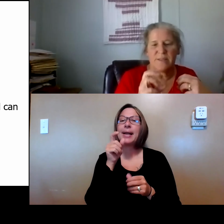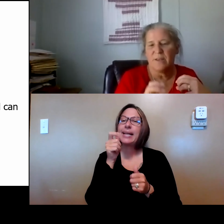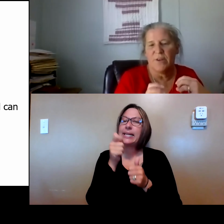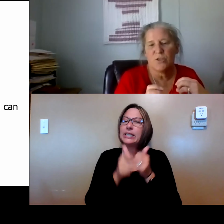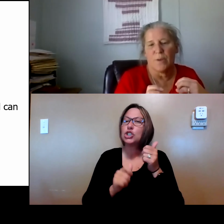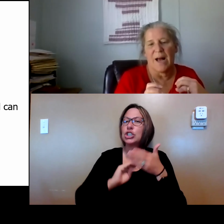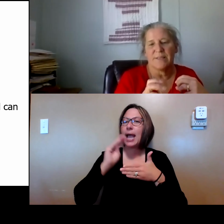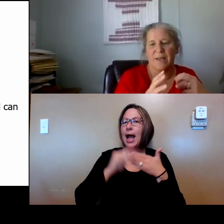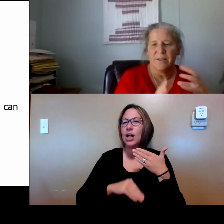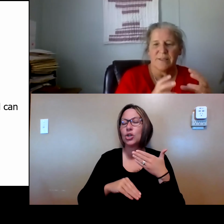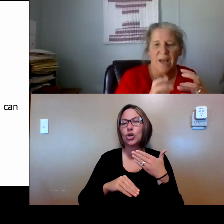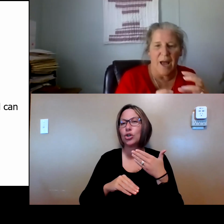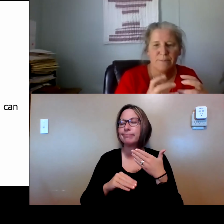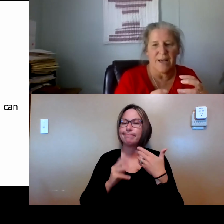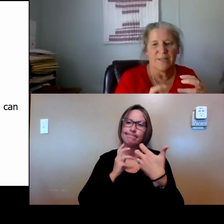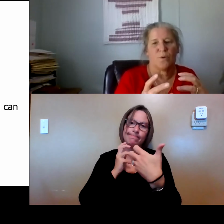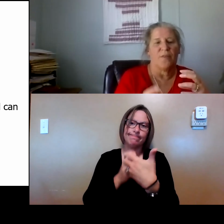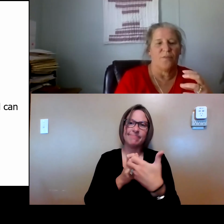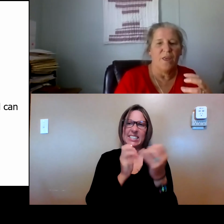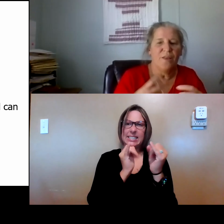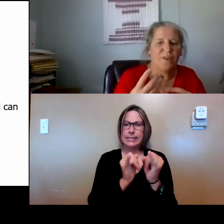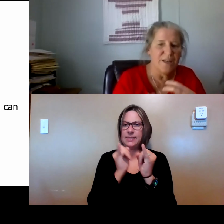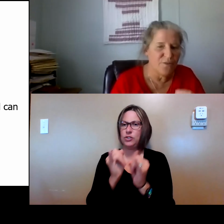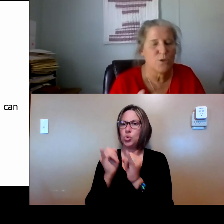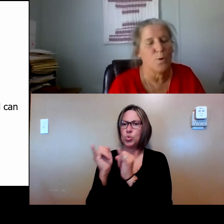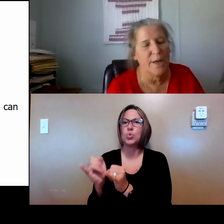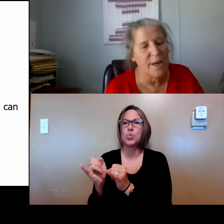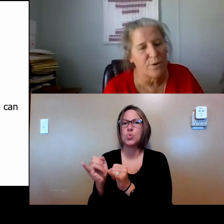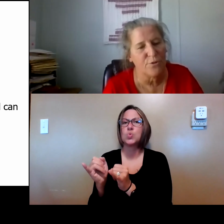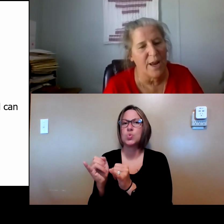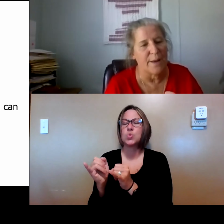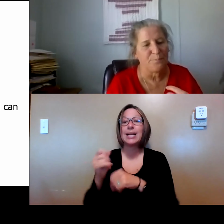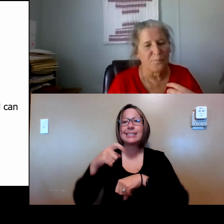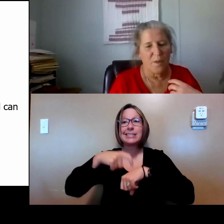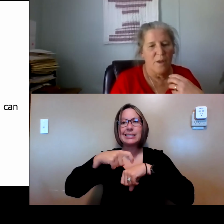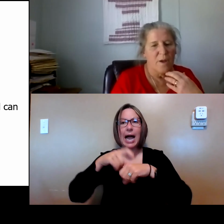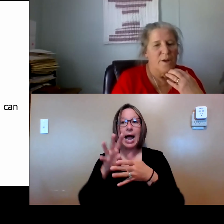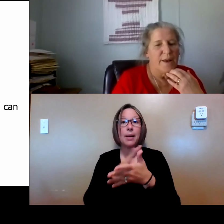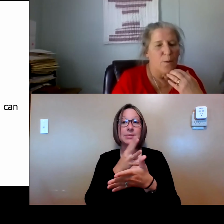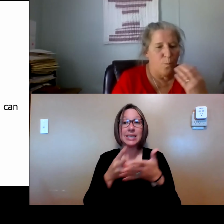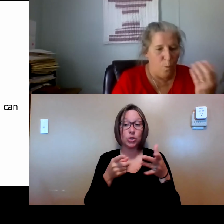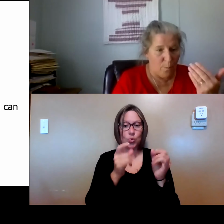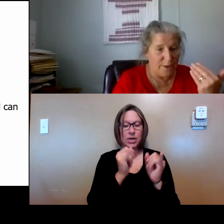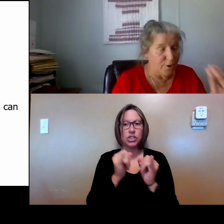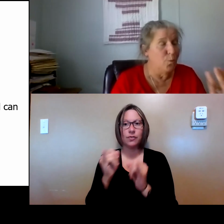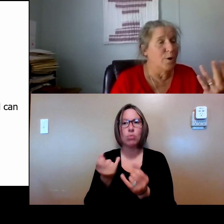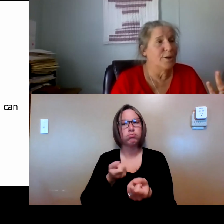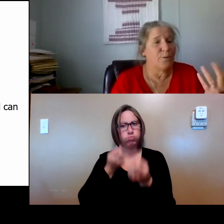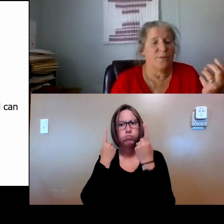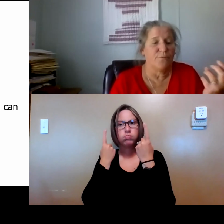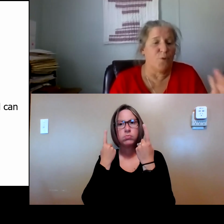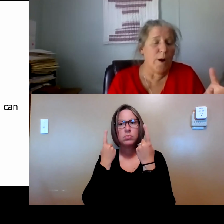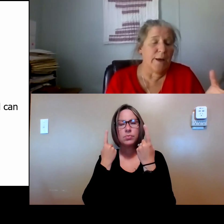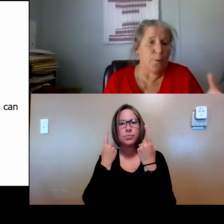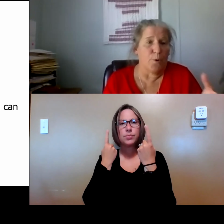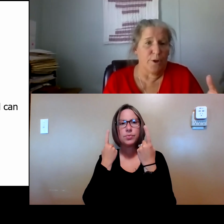system is individualized and is a time schedule that the individual can understand. Now, what we do want to do